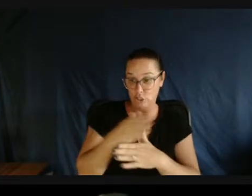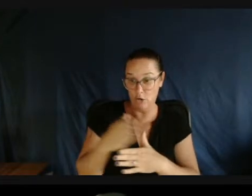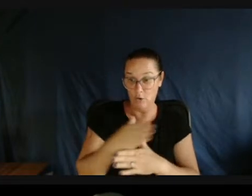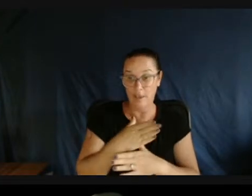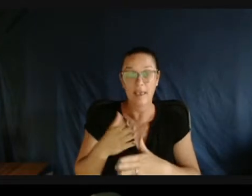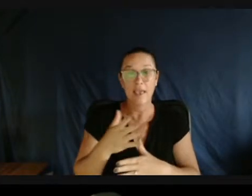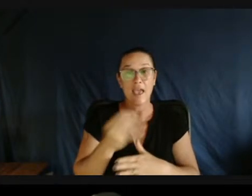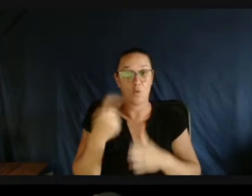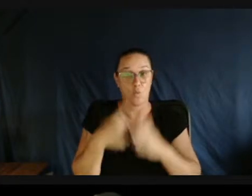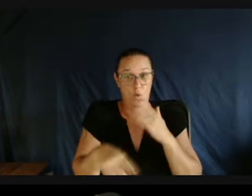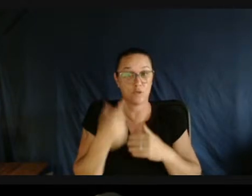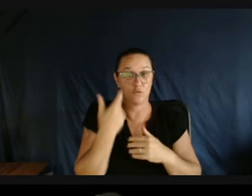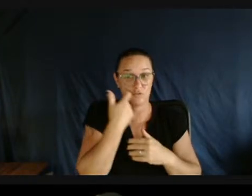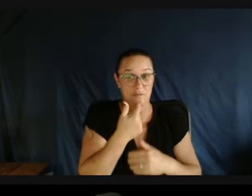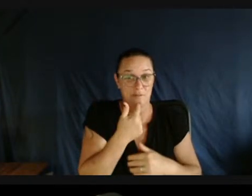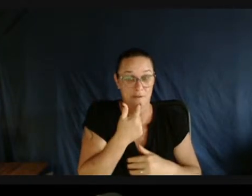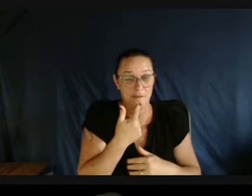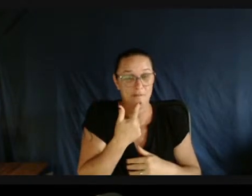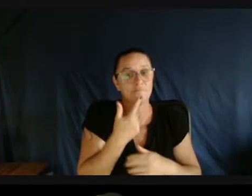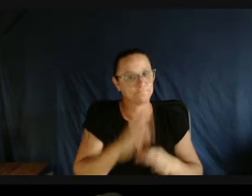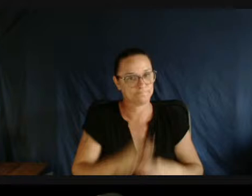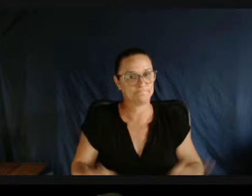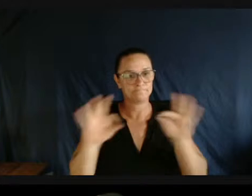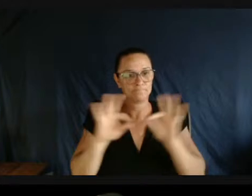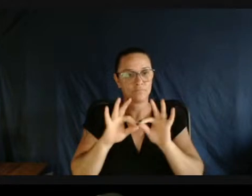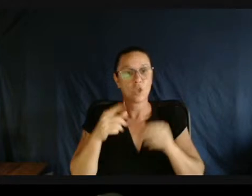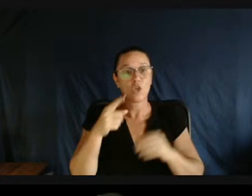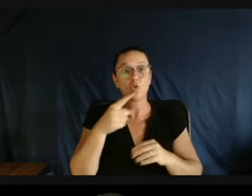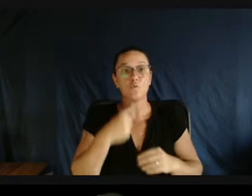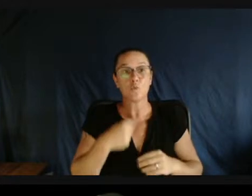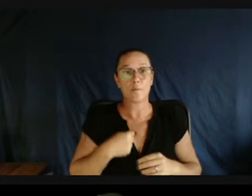is extremely important. And you mentioned to me when I was up there,